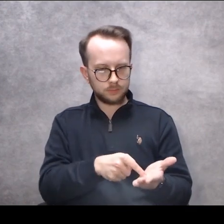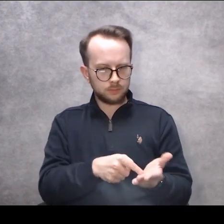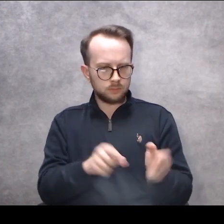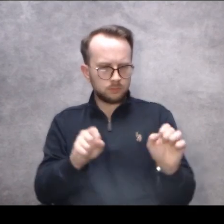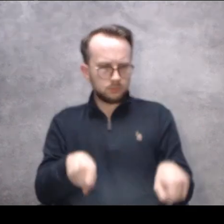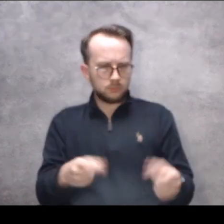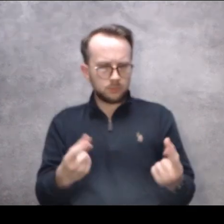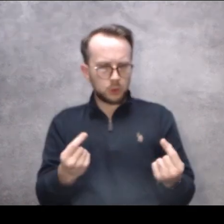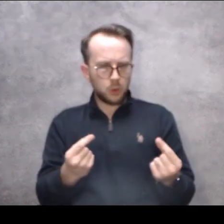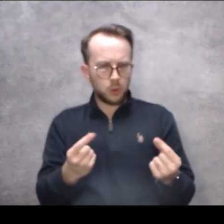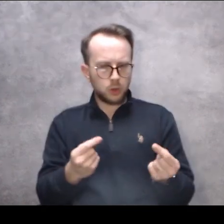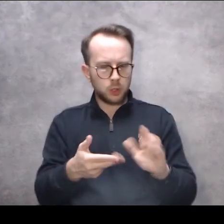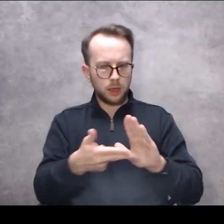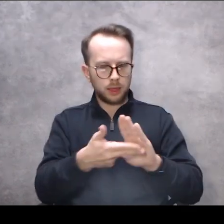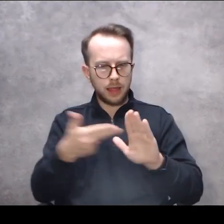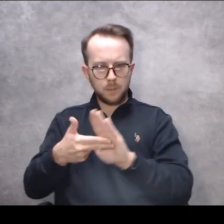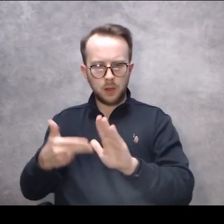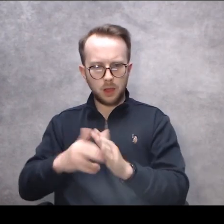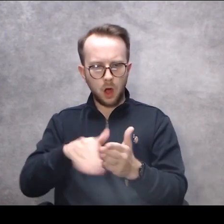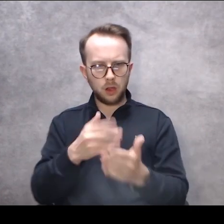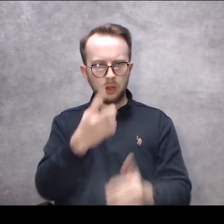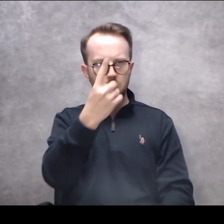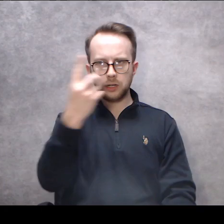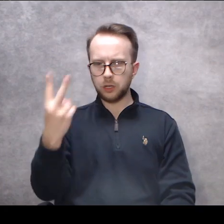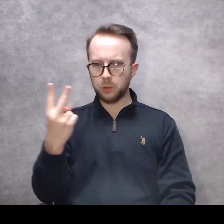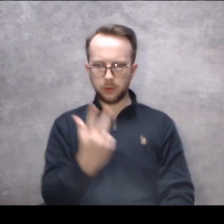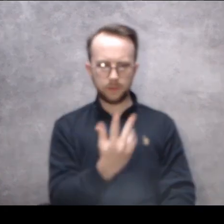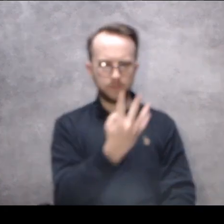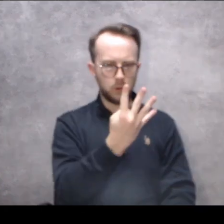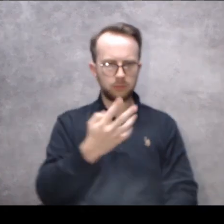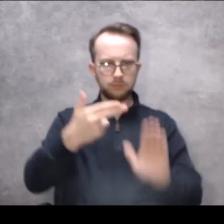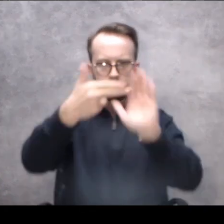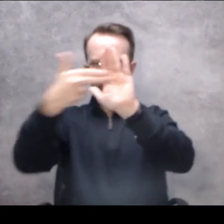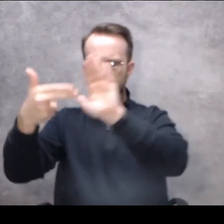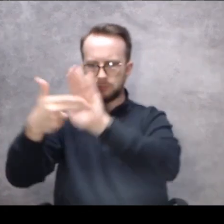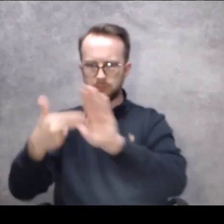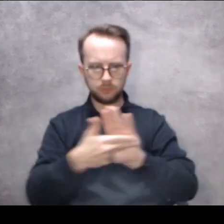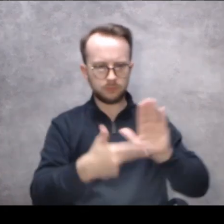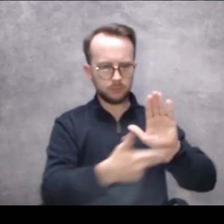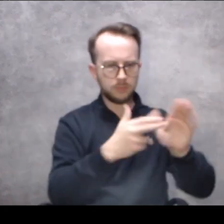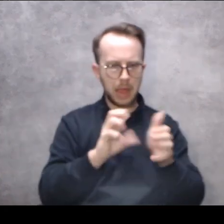do to label all 4 of the sides?